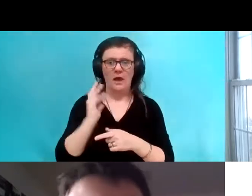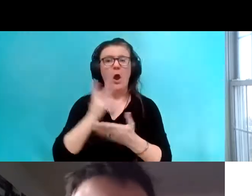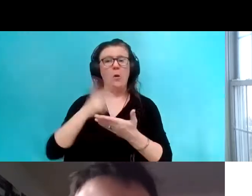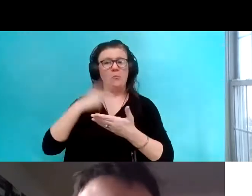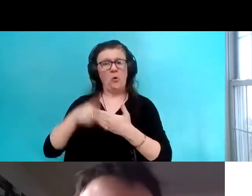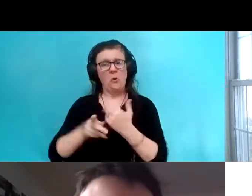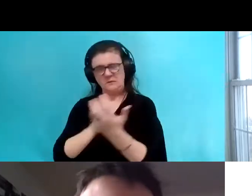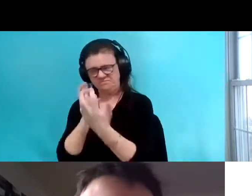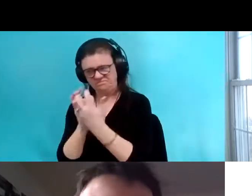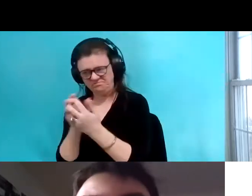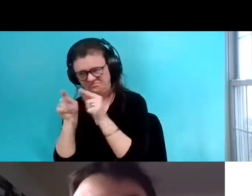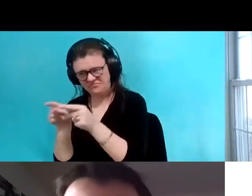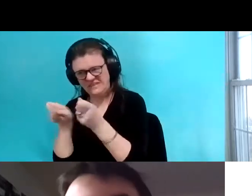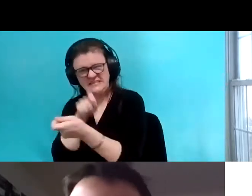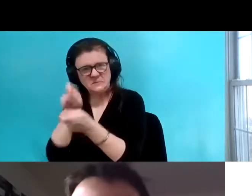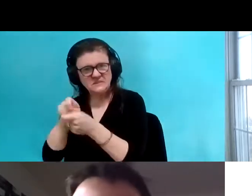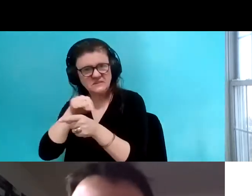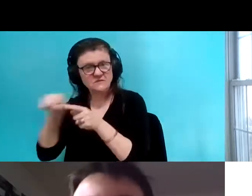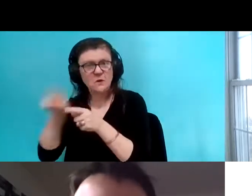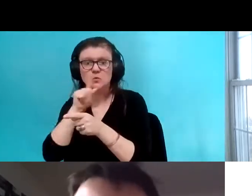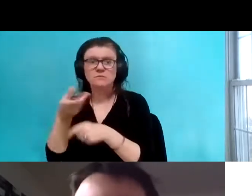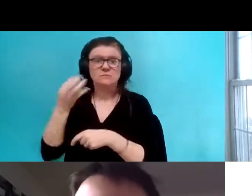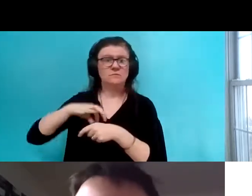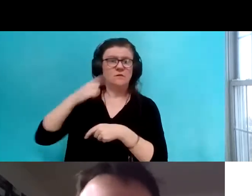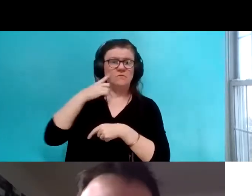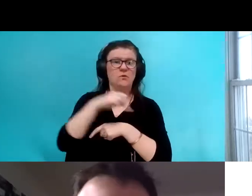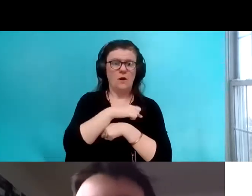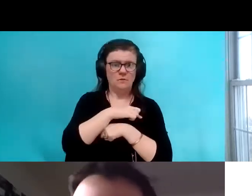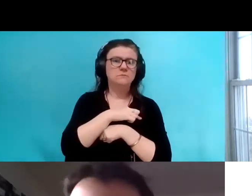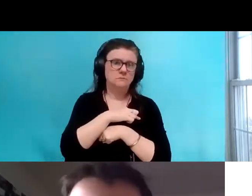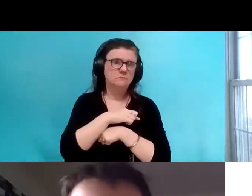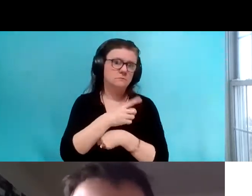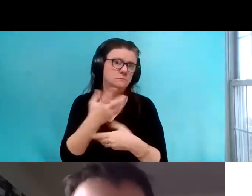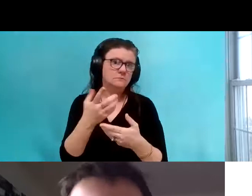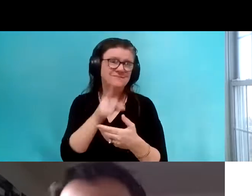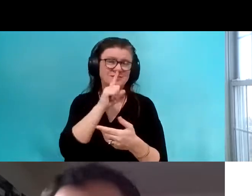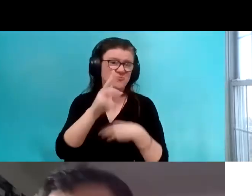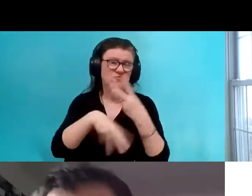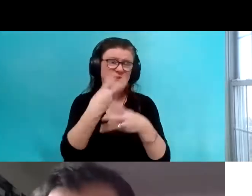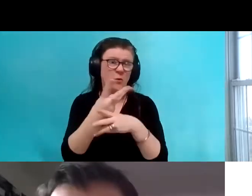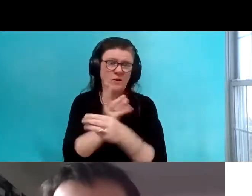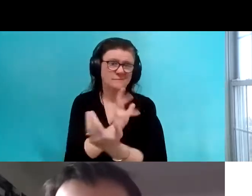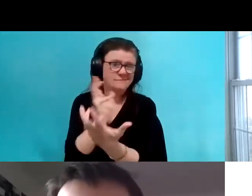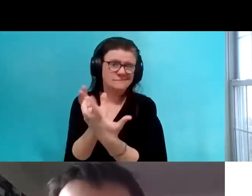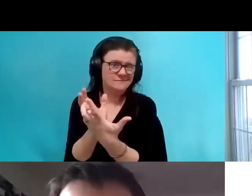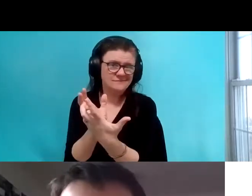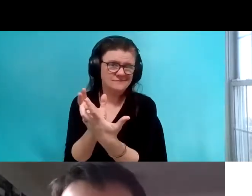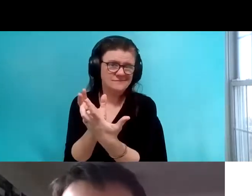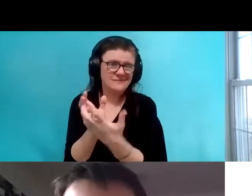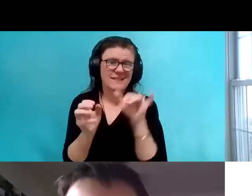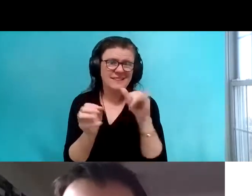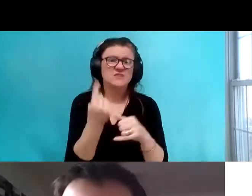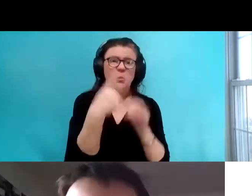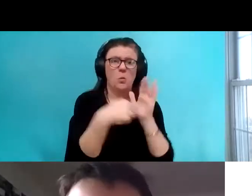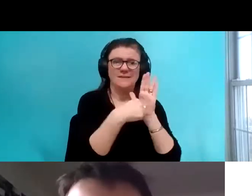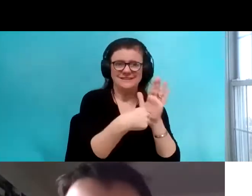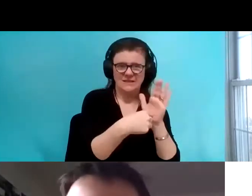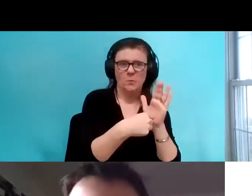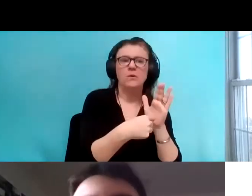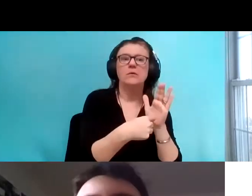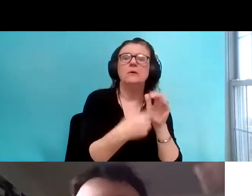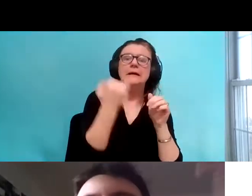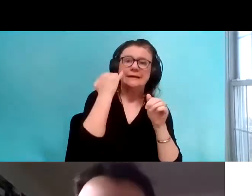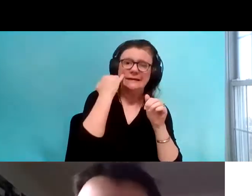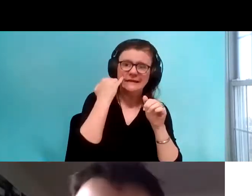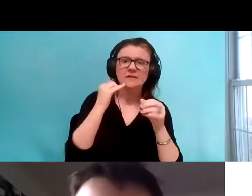that has been informative from a very kind of practical programmatic level. So that's just one example of many of how that